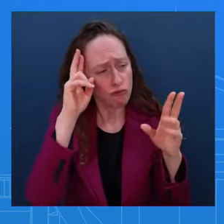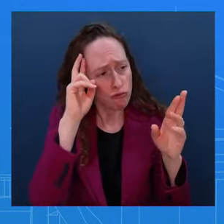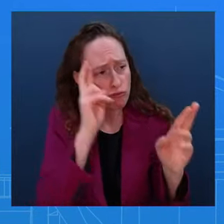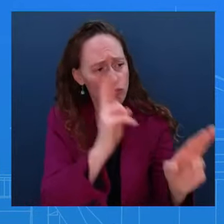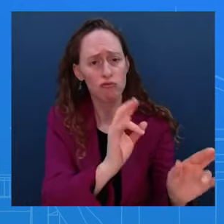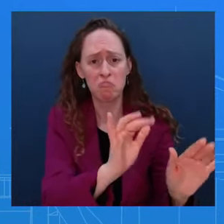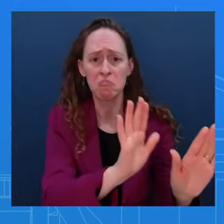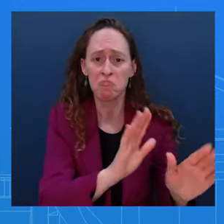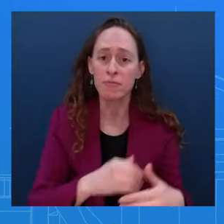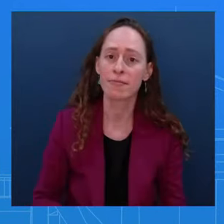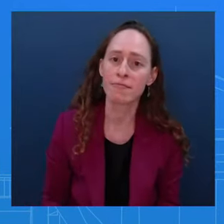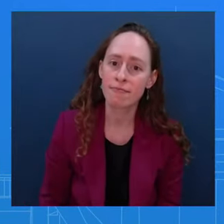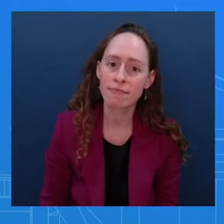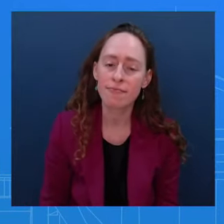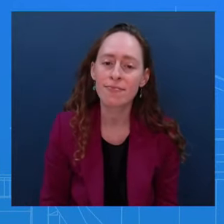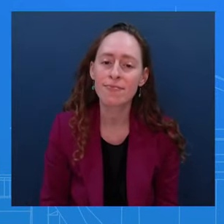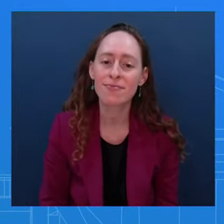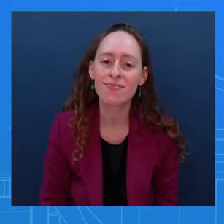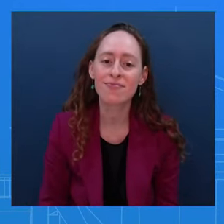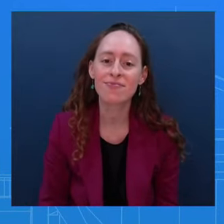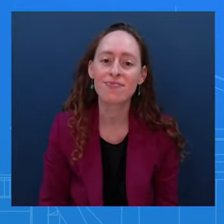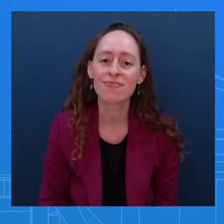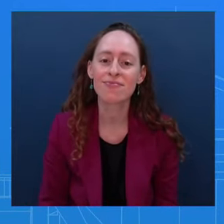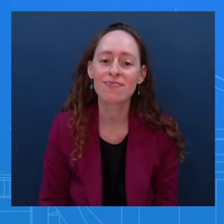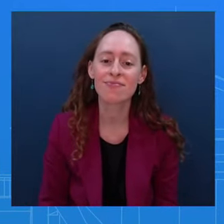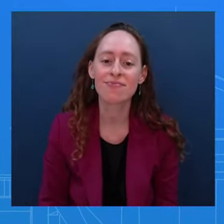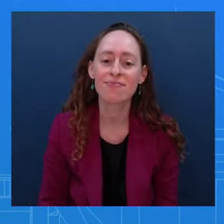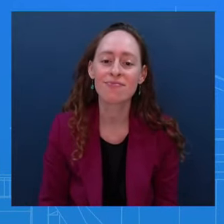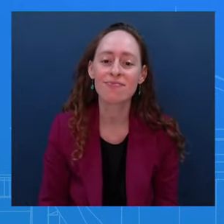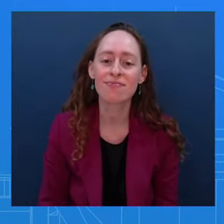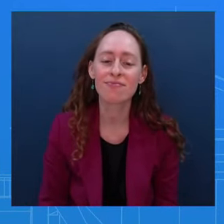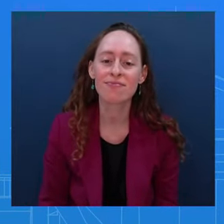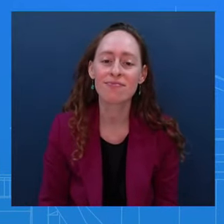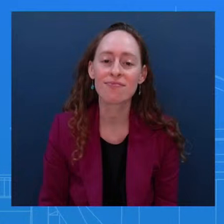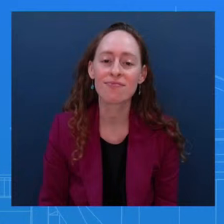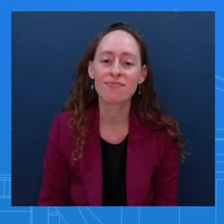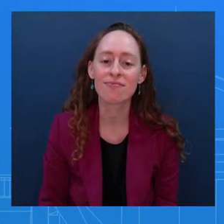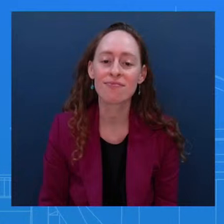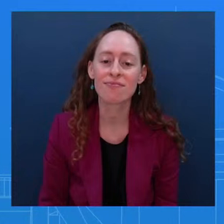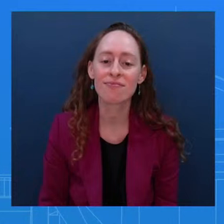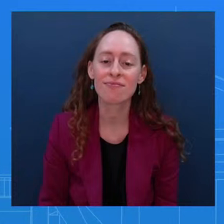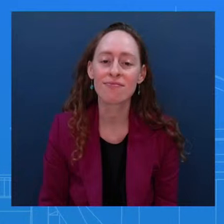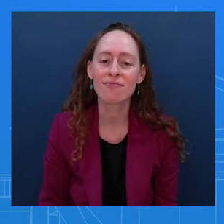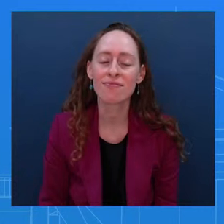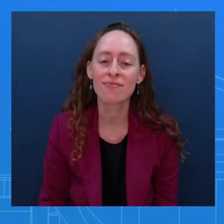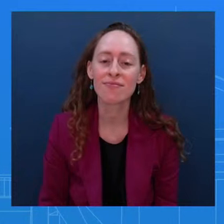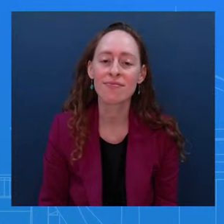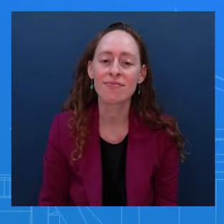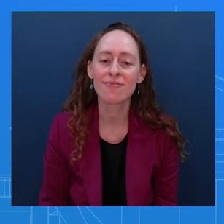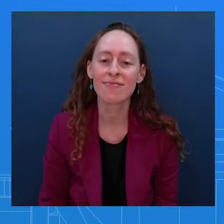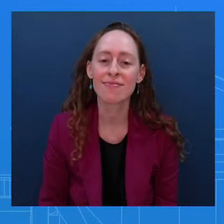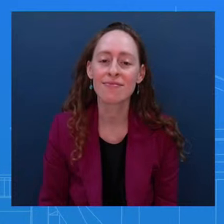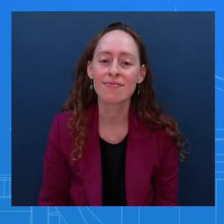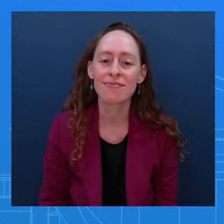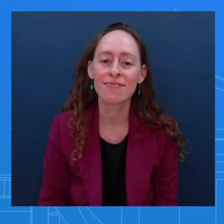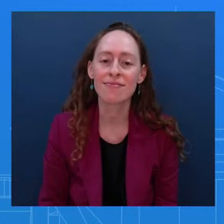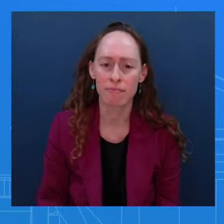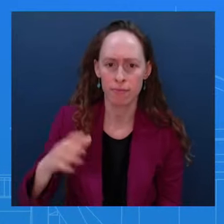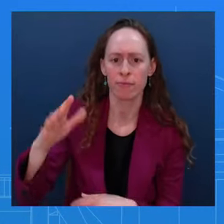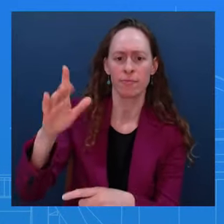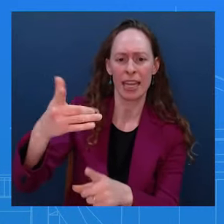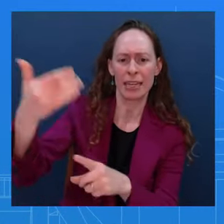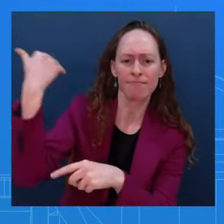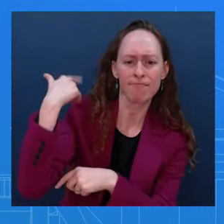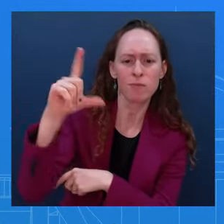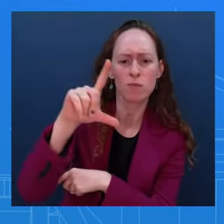administration did grant Prabowo Subianto, who was then Indonesia's defense minister in 2020, and invited him to